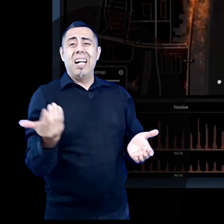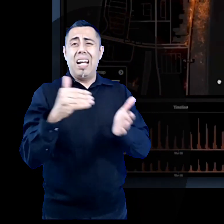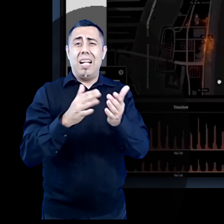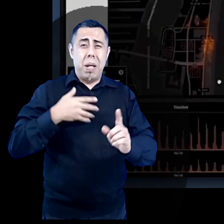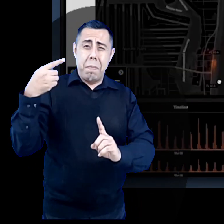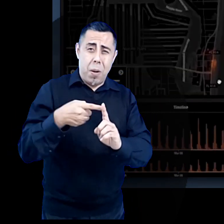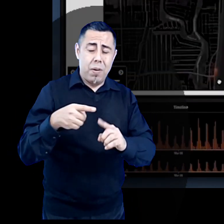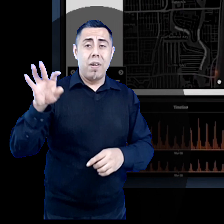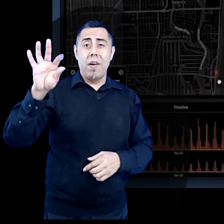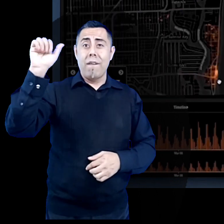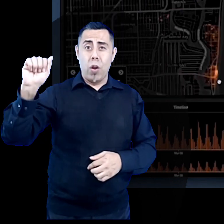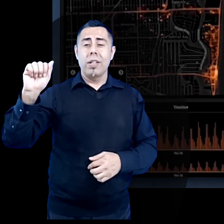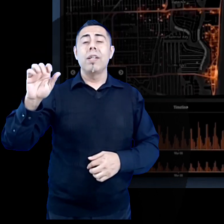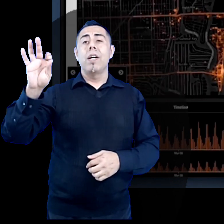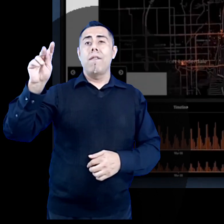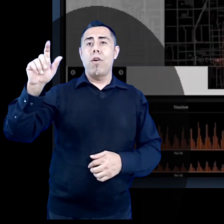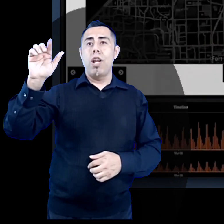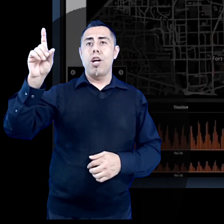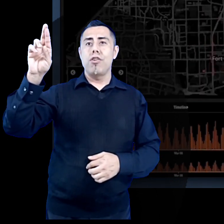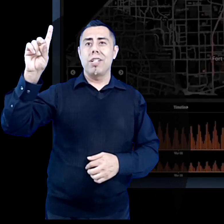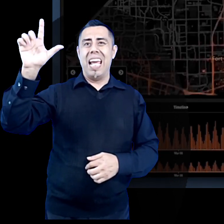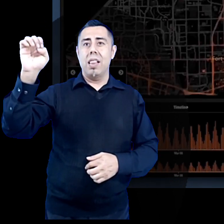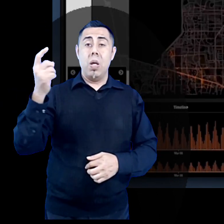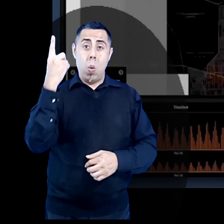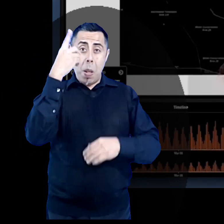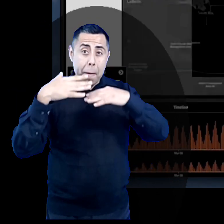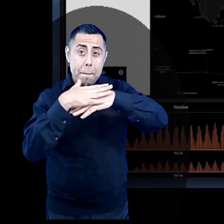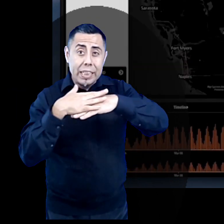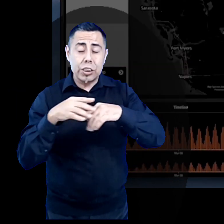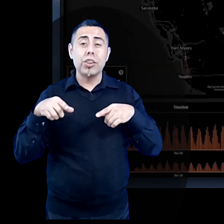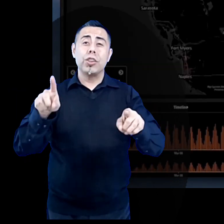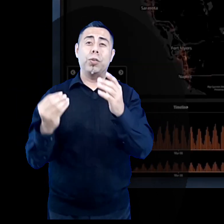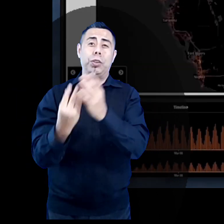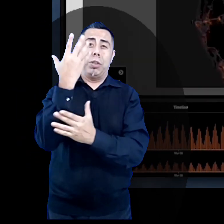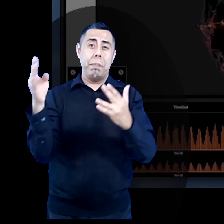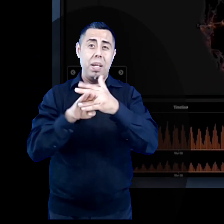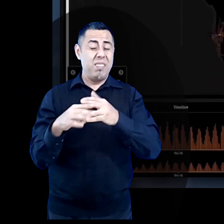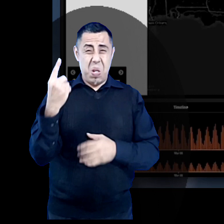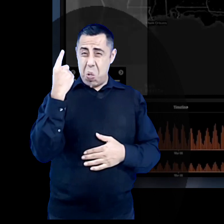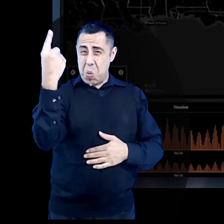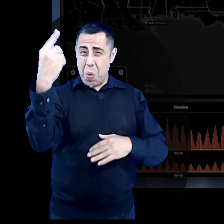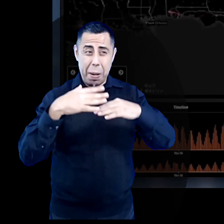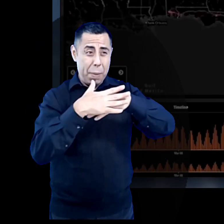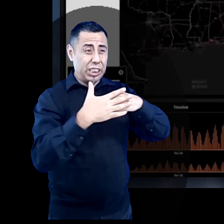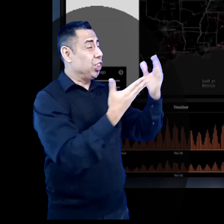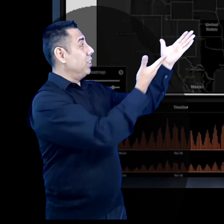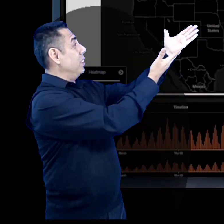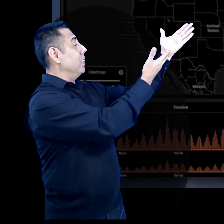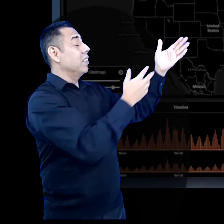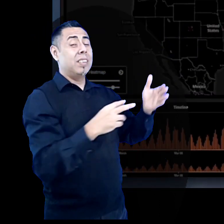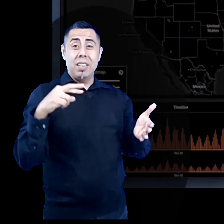Lauderdale, this is one single beach at spring break. A single beach at spring break in